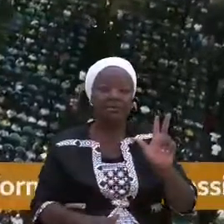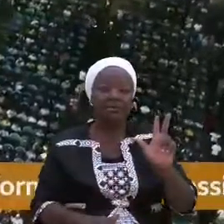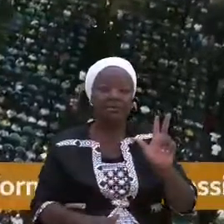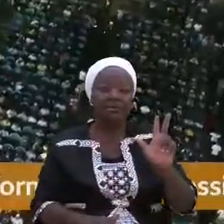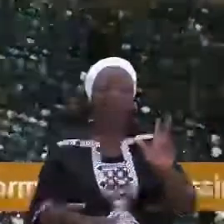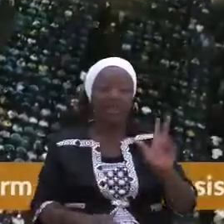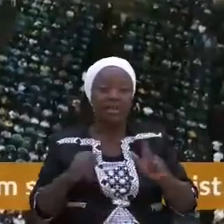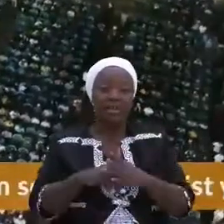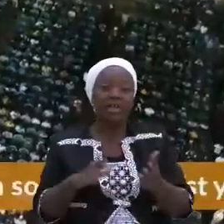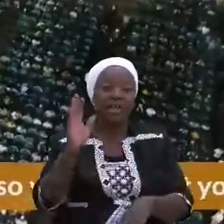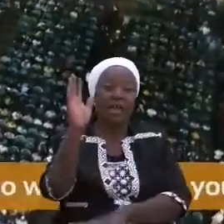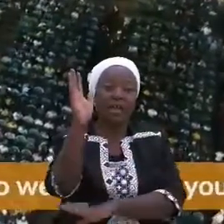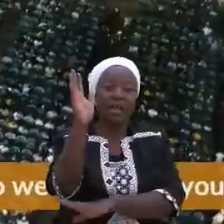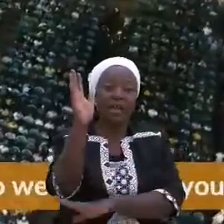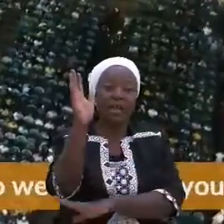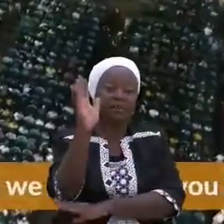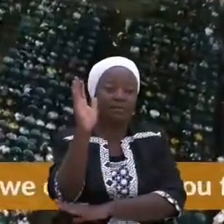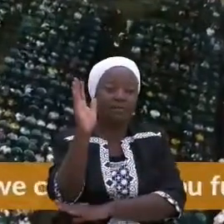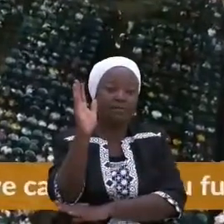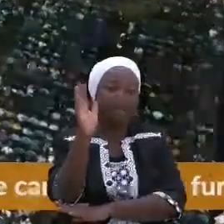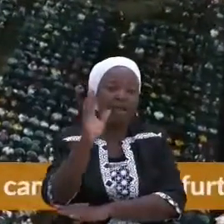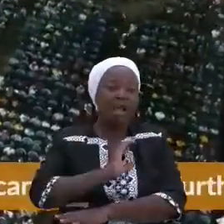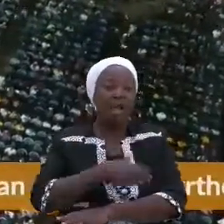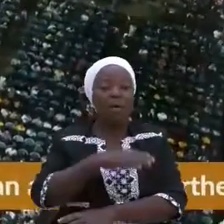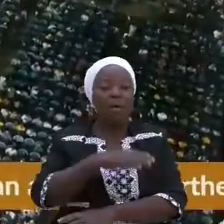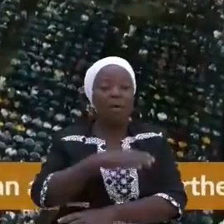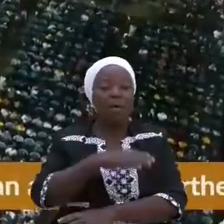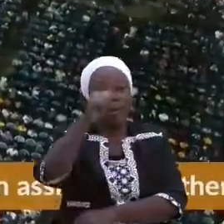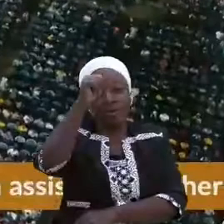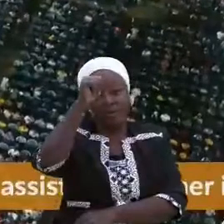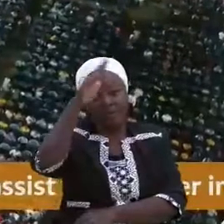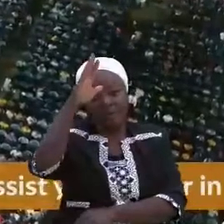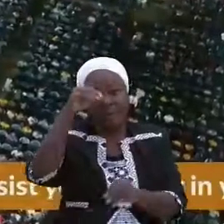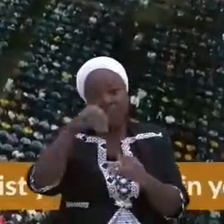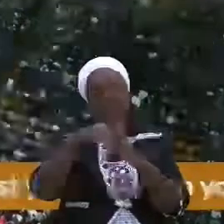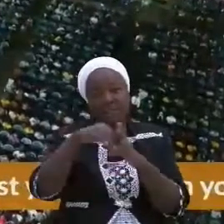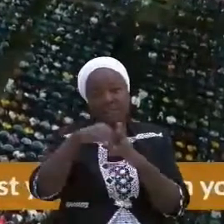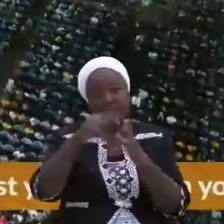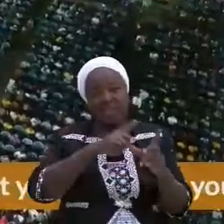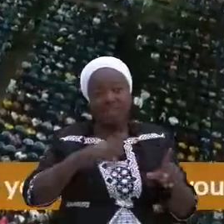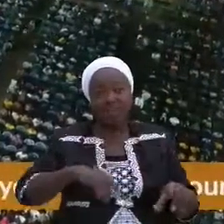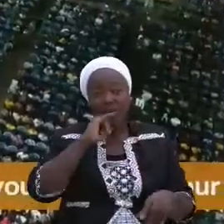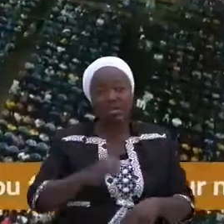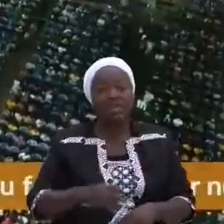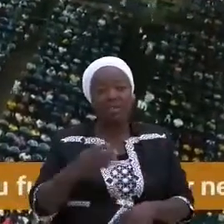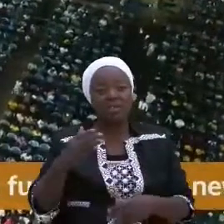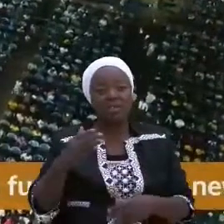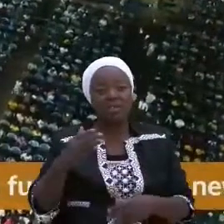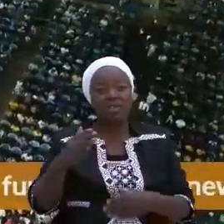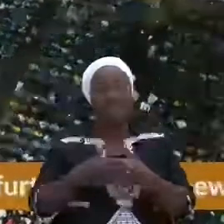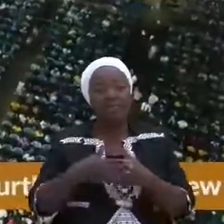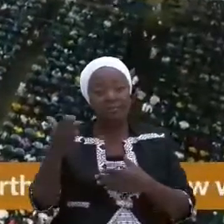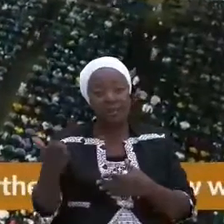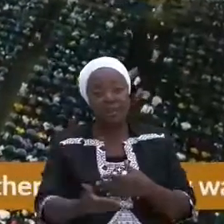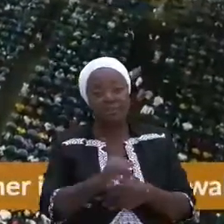our father in the lord is inviting you to a launch hour with jesus